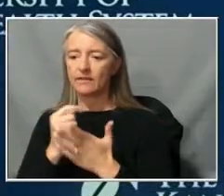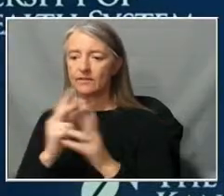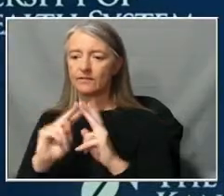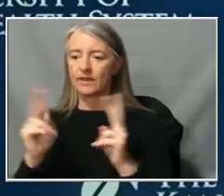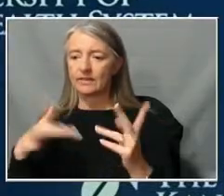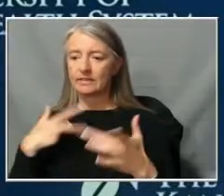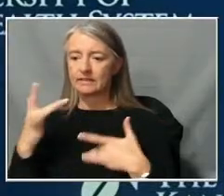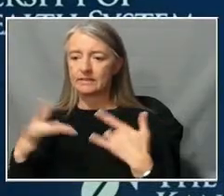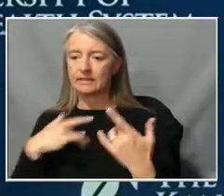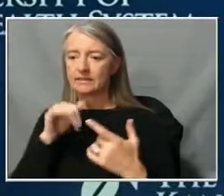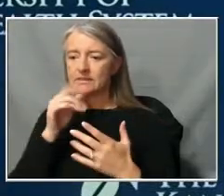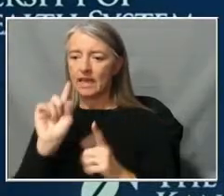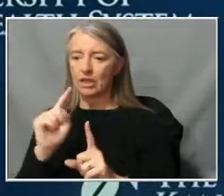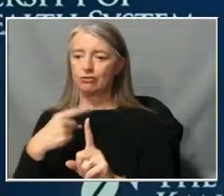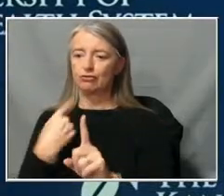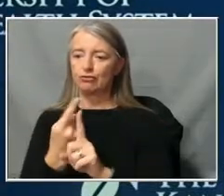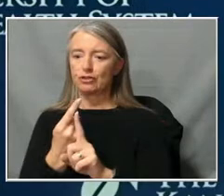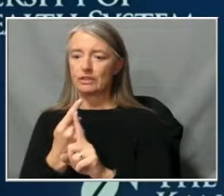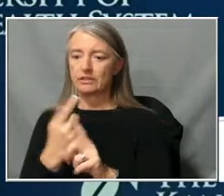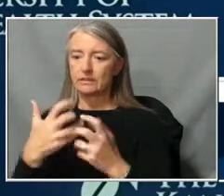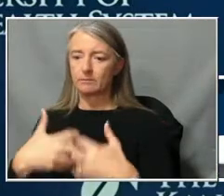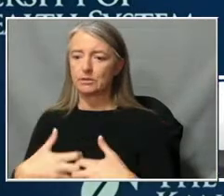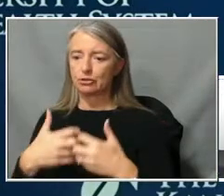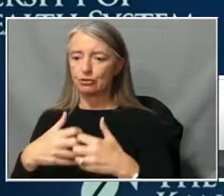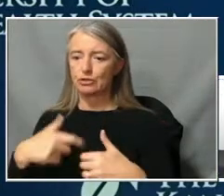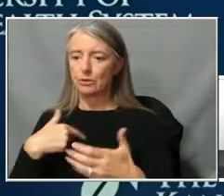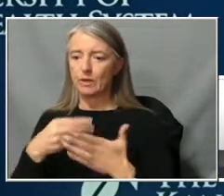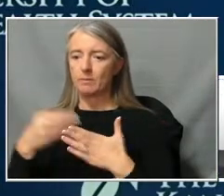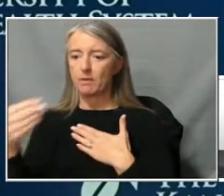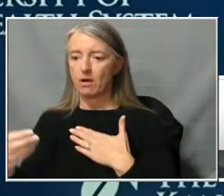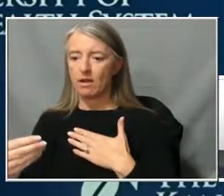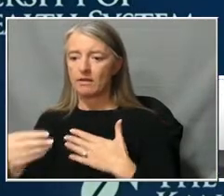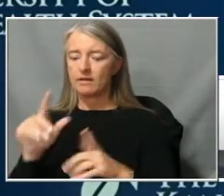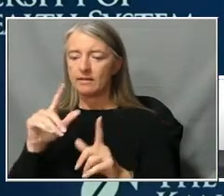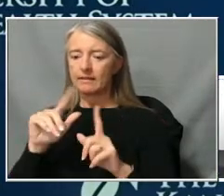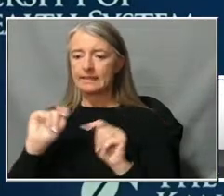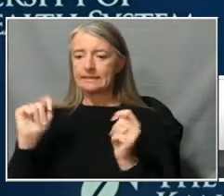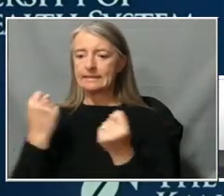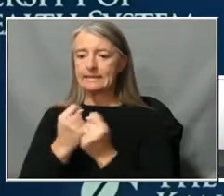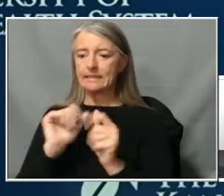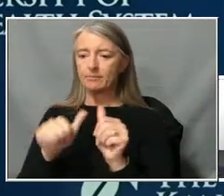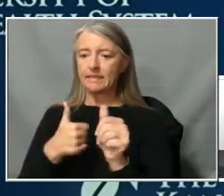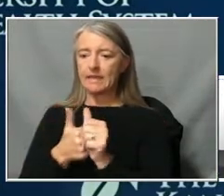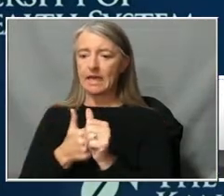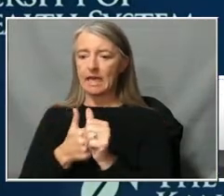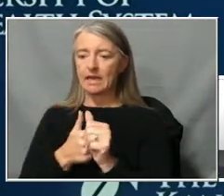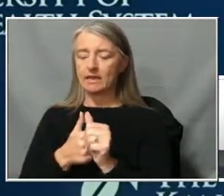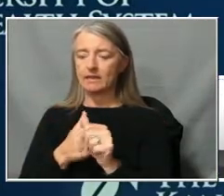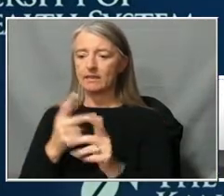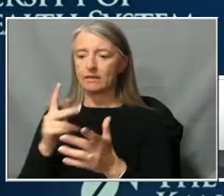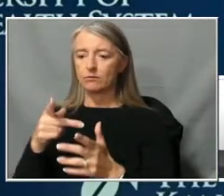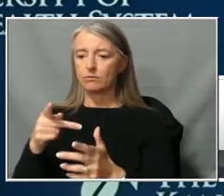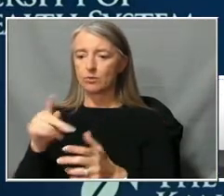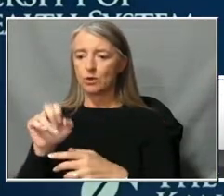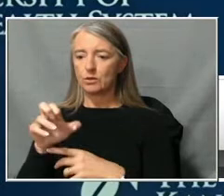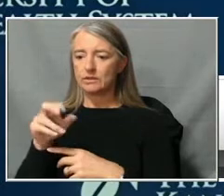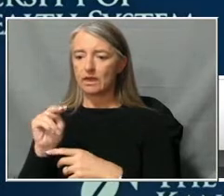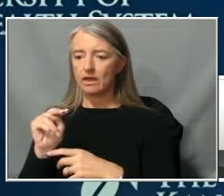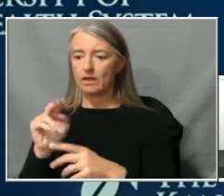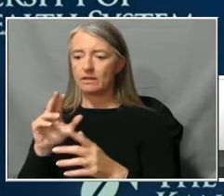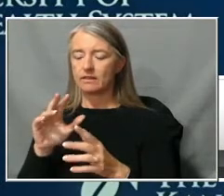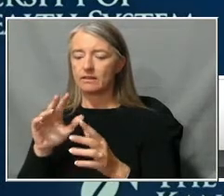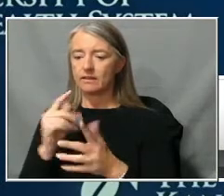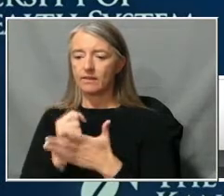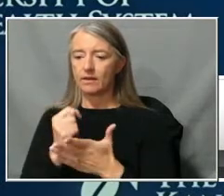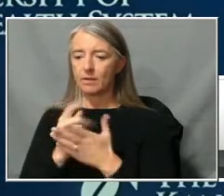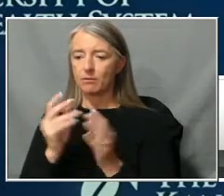it's not just the machine that we bought. I think the team behind the proton therapy is probably even more important. I mean, we